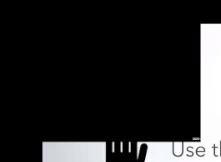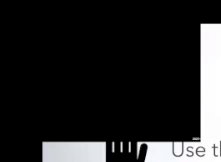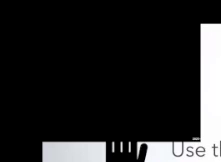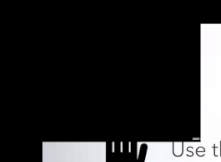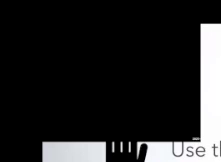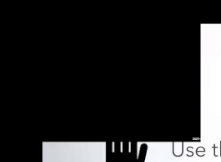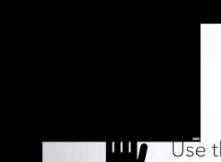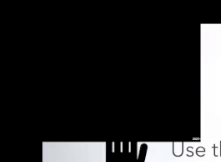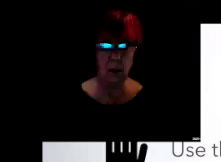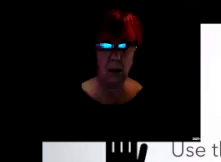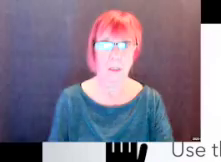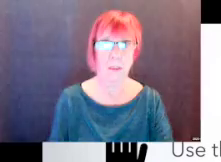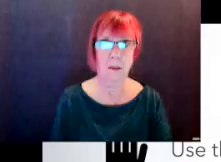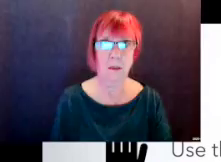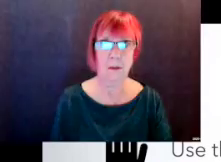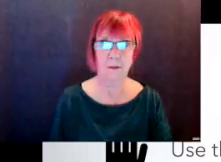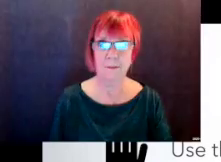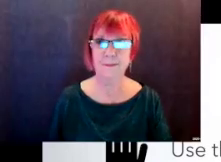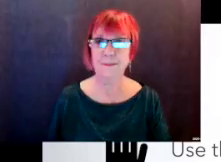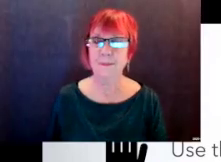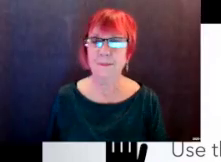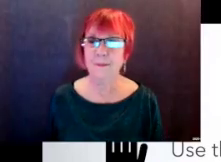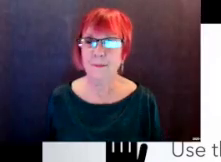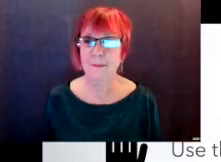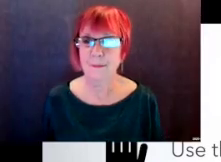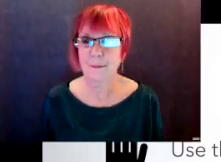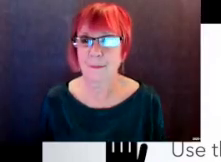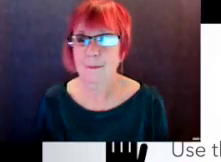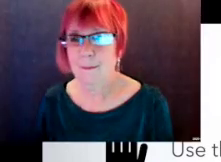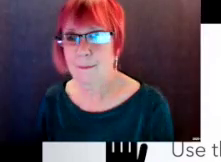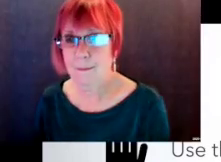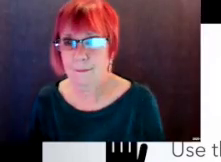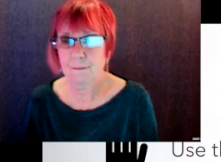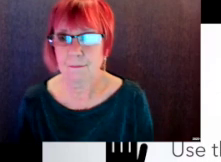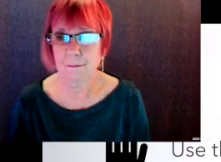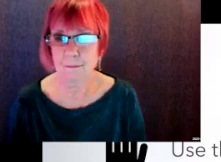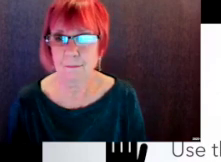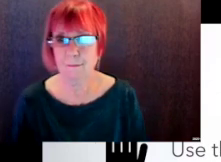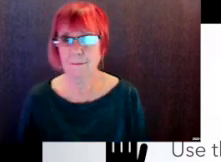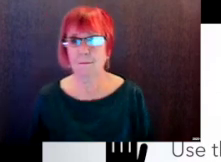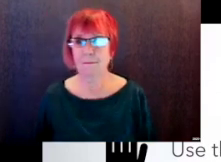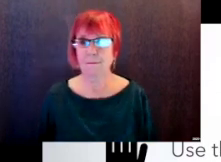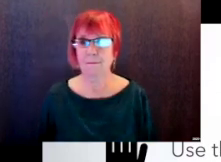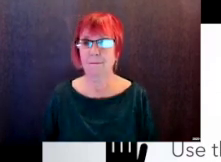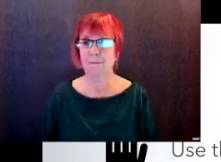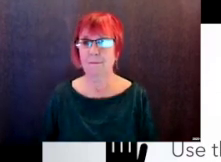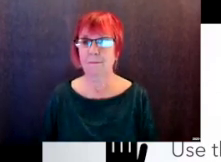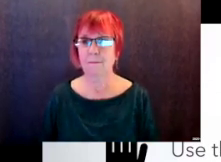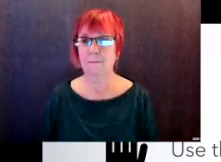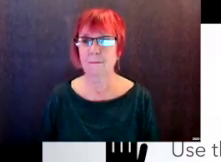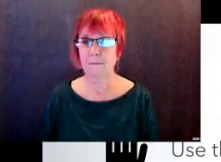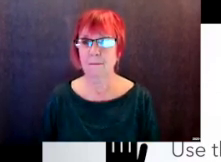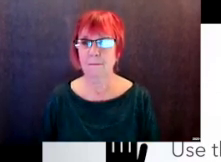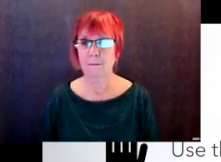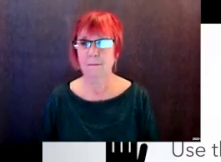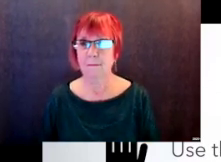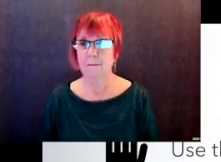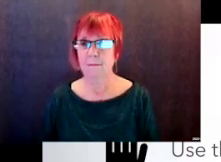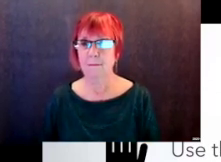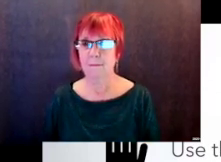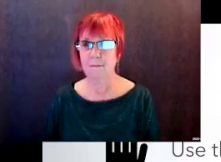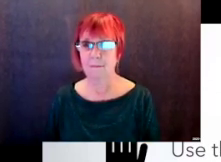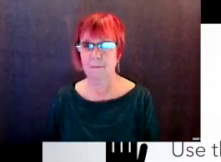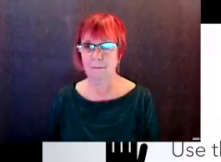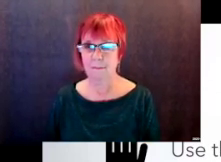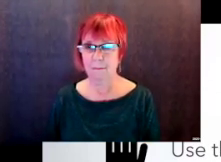of CBOs available to participate vary across the state. For example, in Humboldt County, we have no CBOs who will be